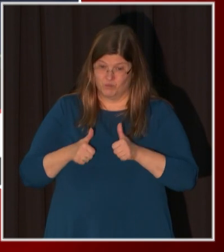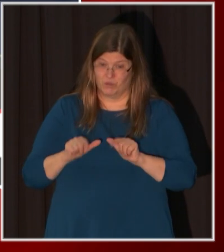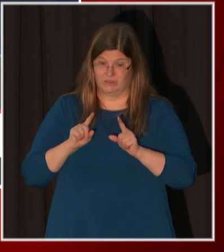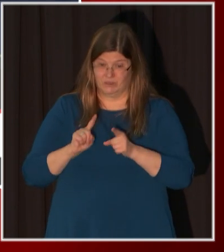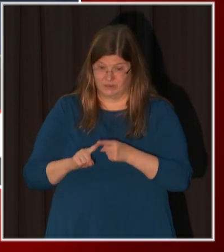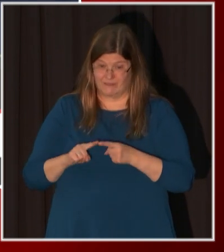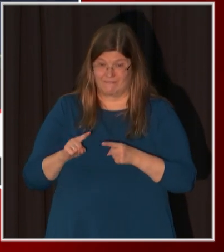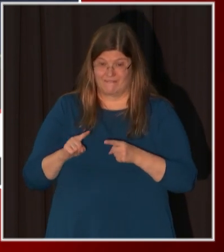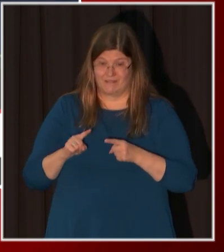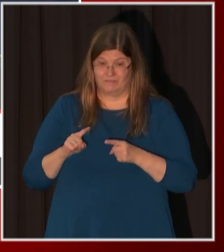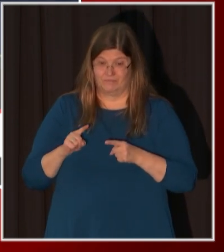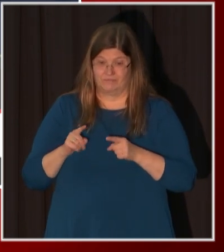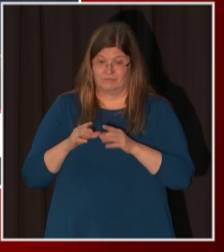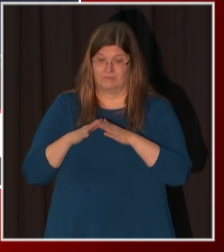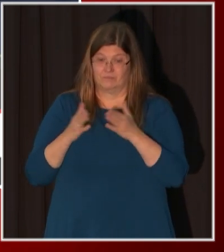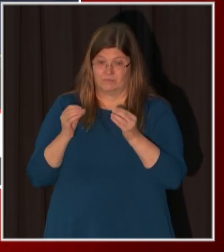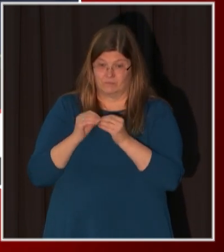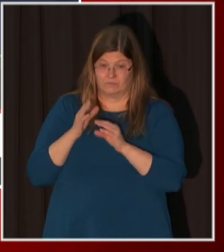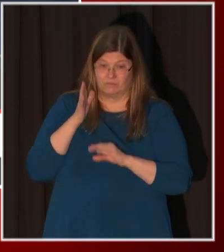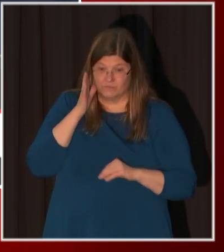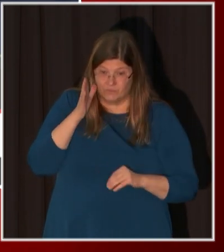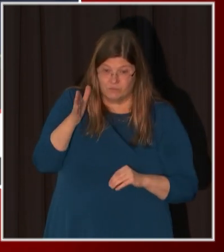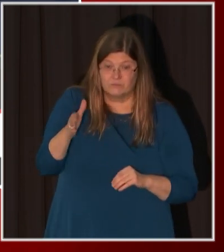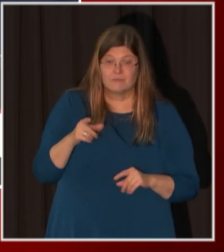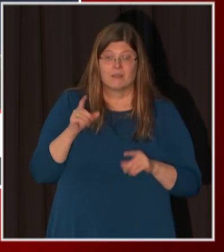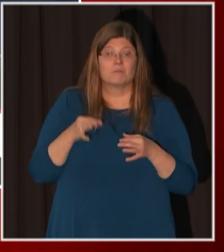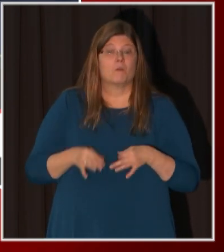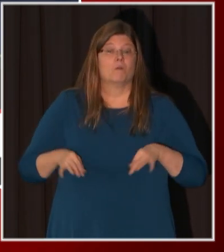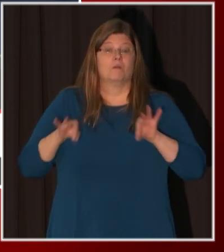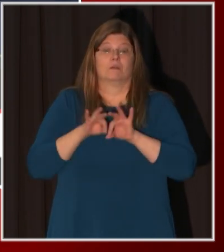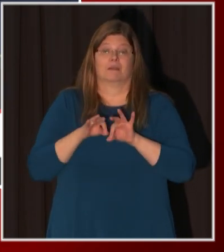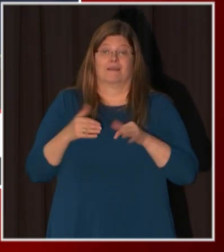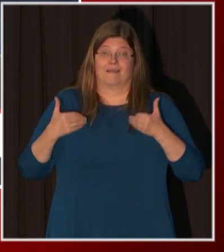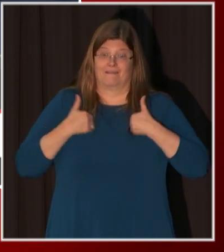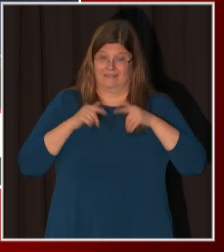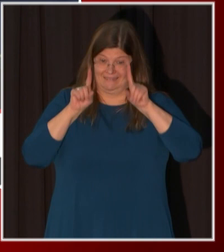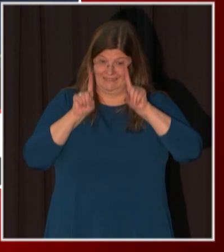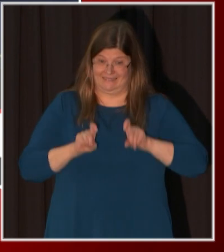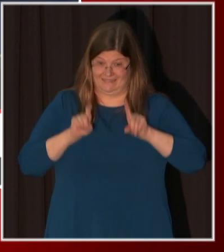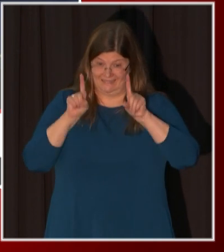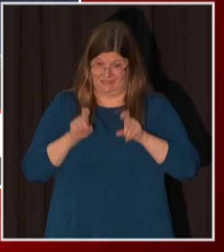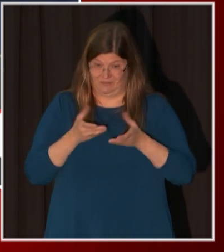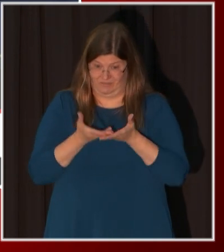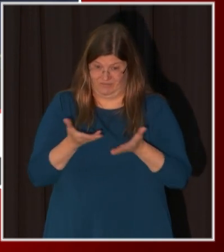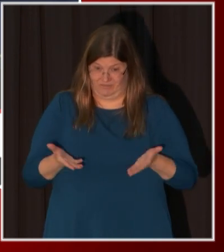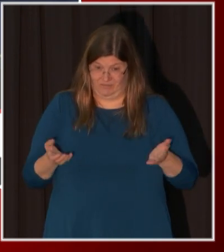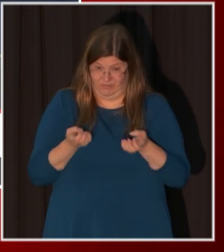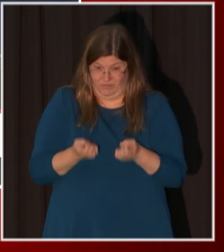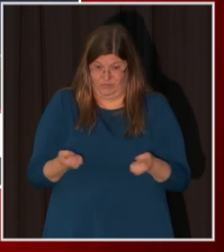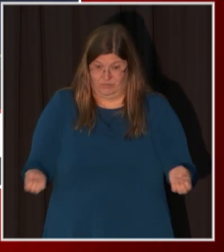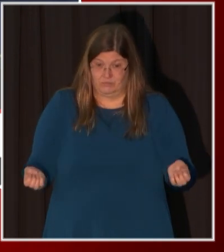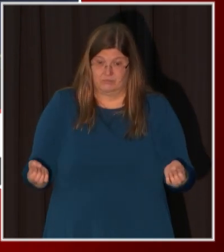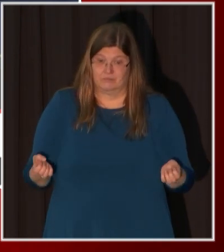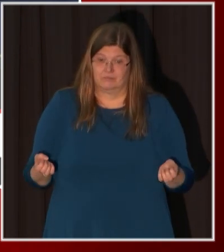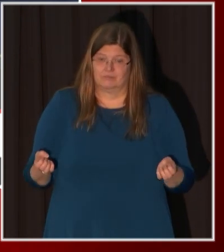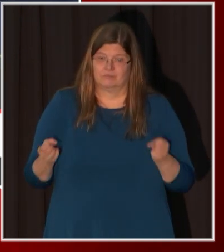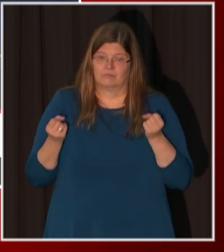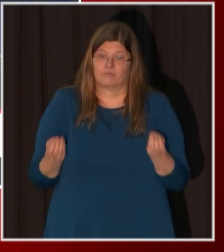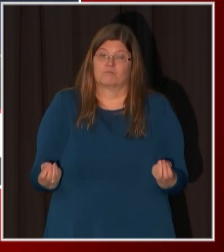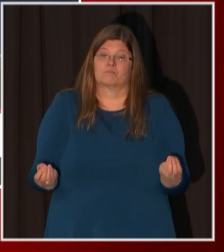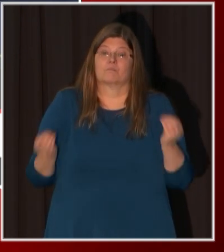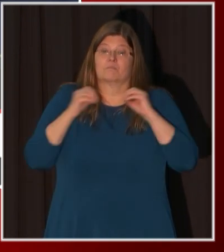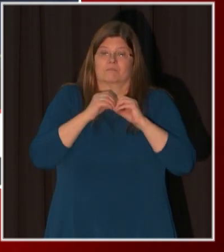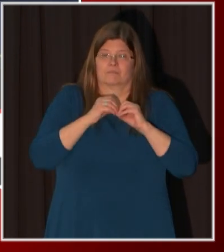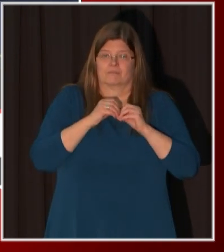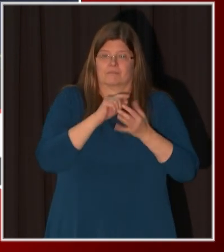we have the sampling kits and supplies in a host of other locations throughout the city so that your regular